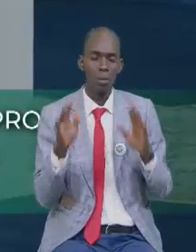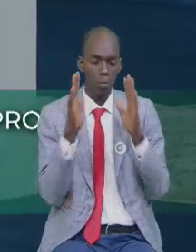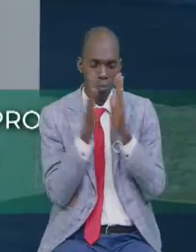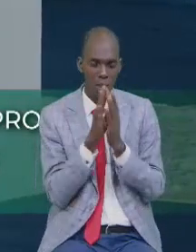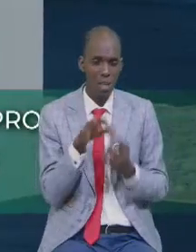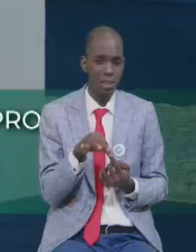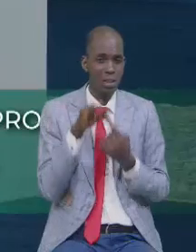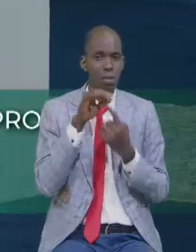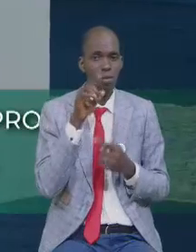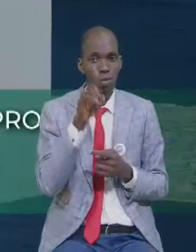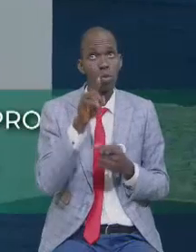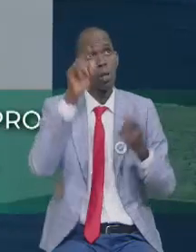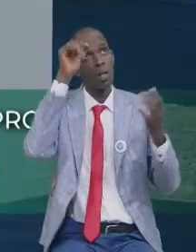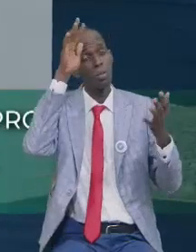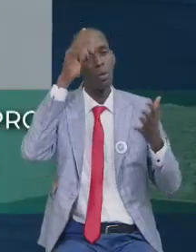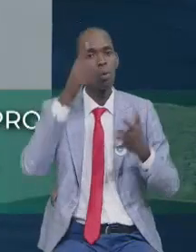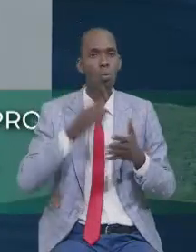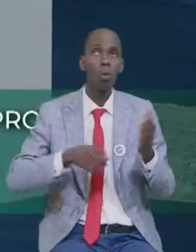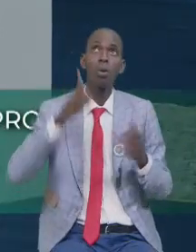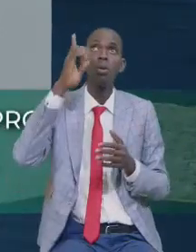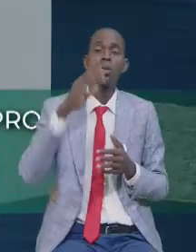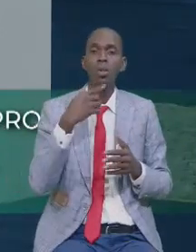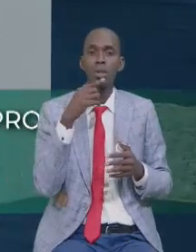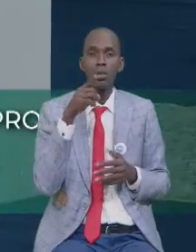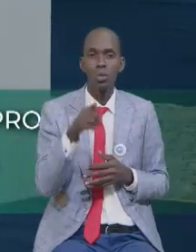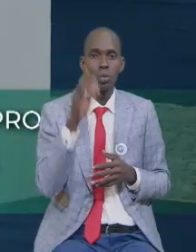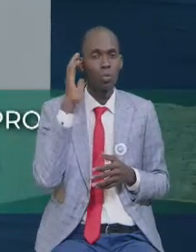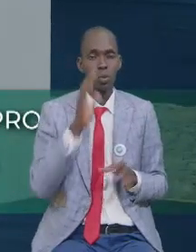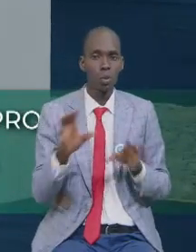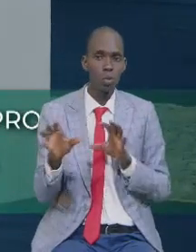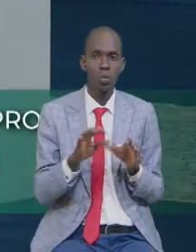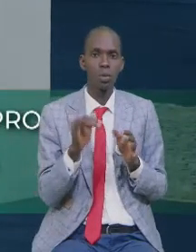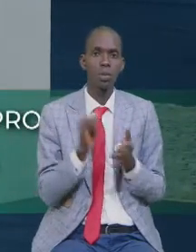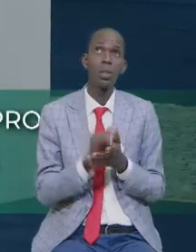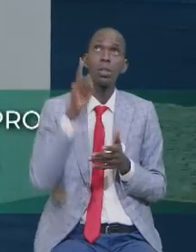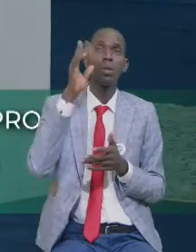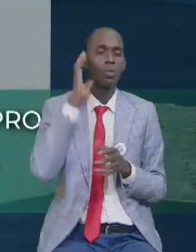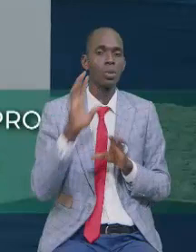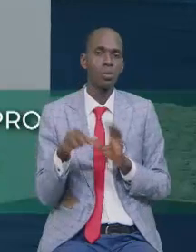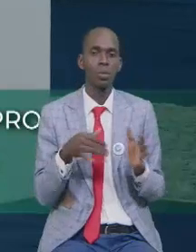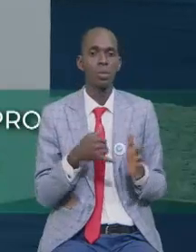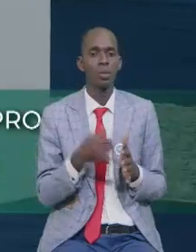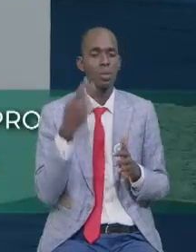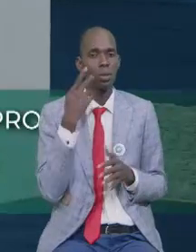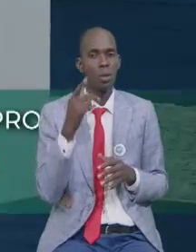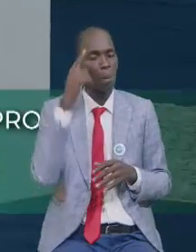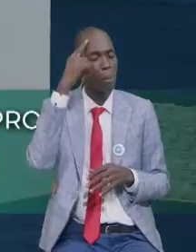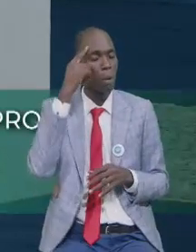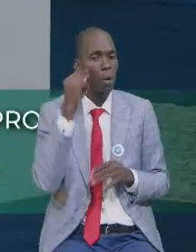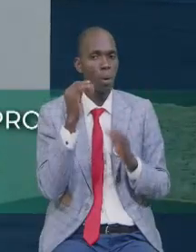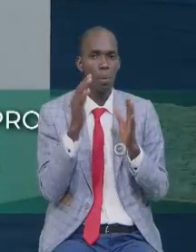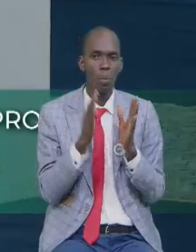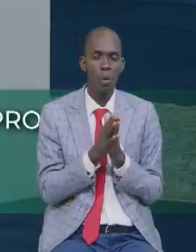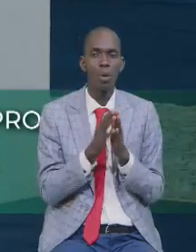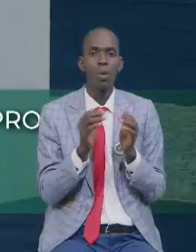you expect what God said he will do, that he will do it. Look at Moses praying with millions